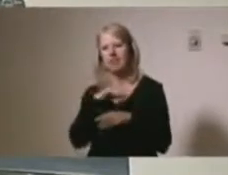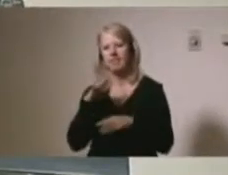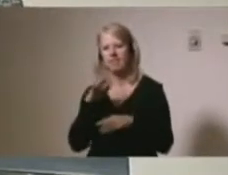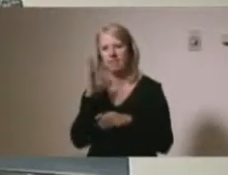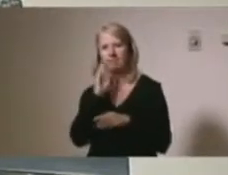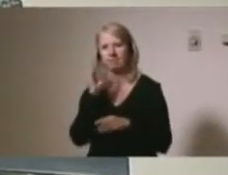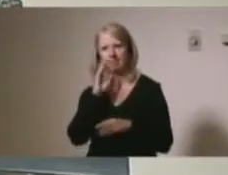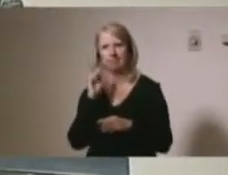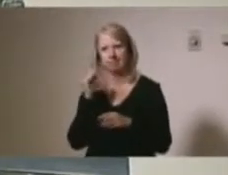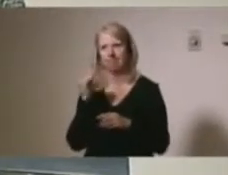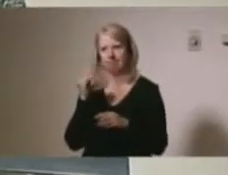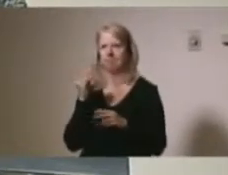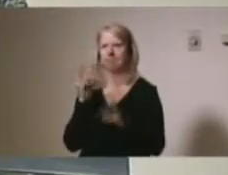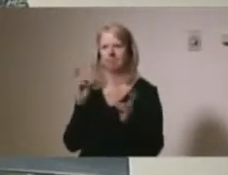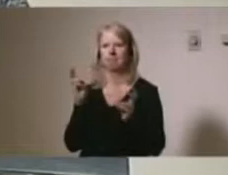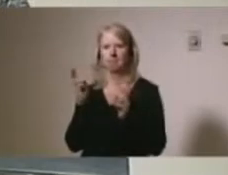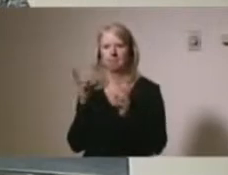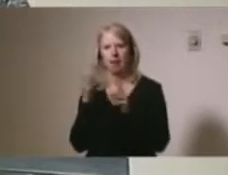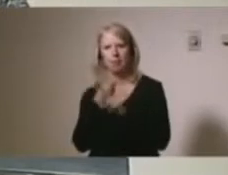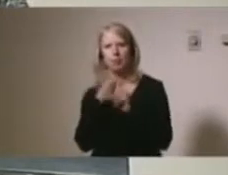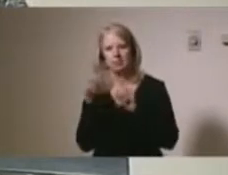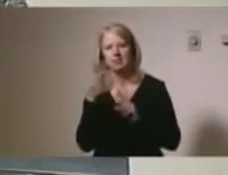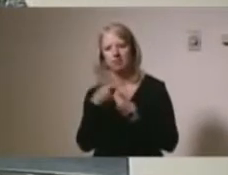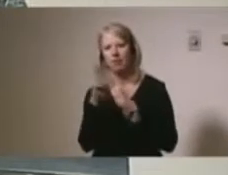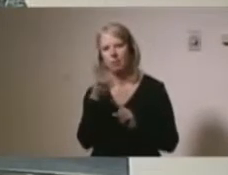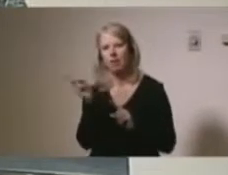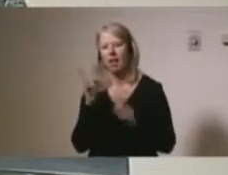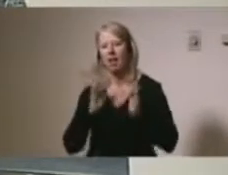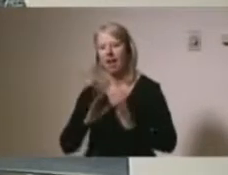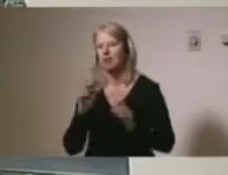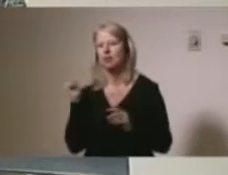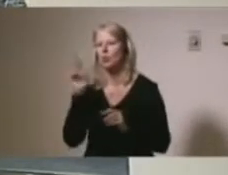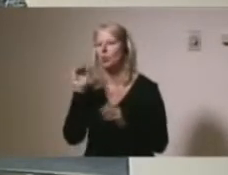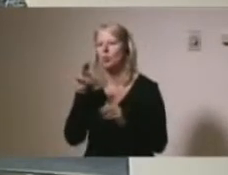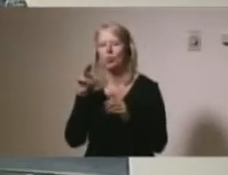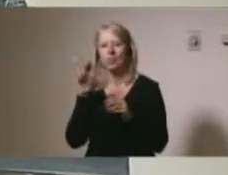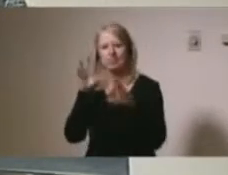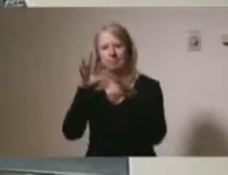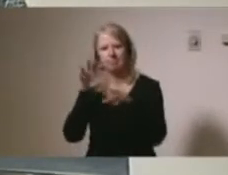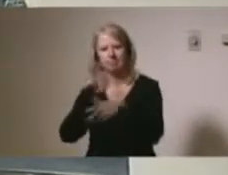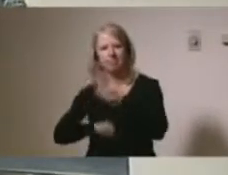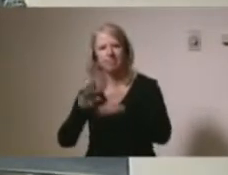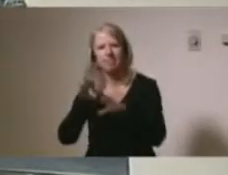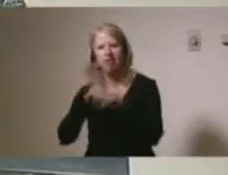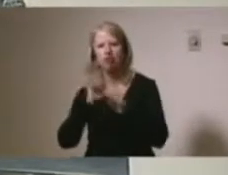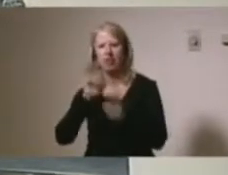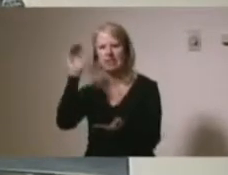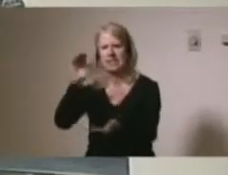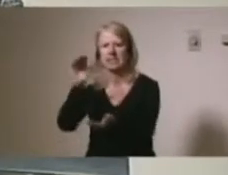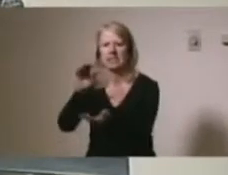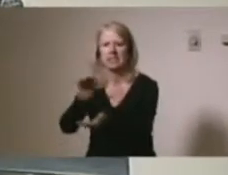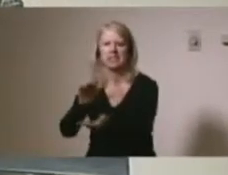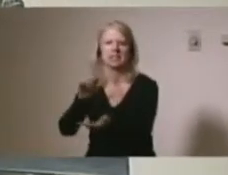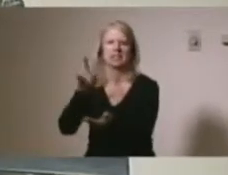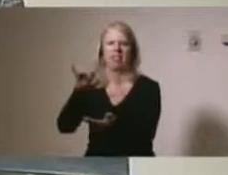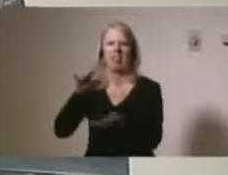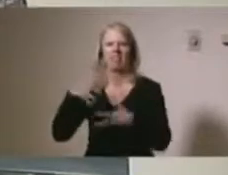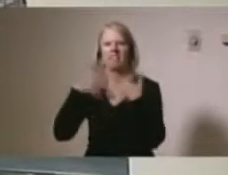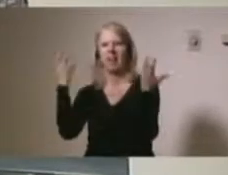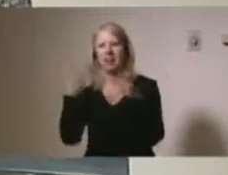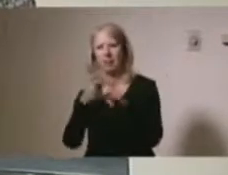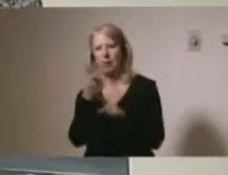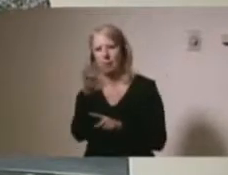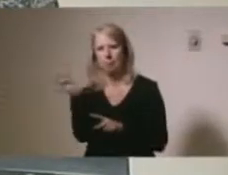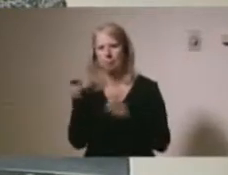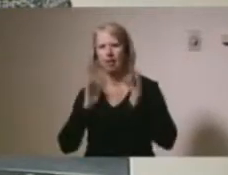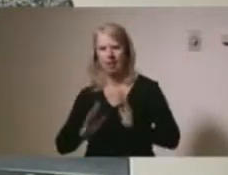the union is trying to work to reduce this conflict and this violence. And we want to find a way for